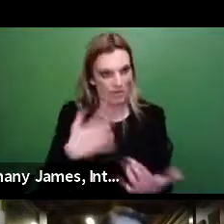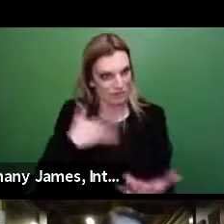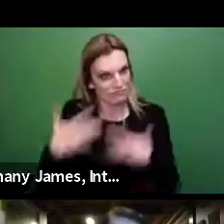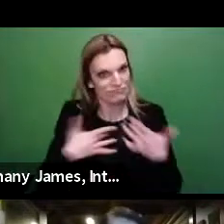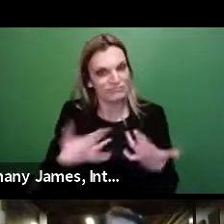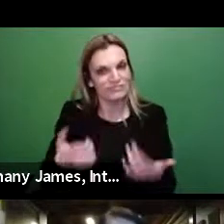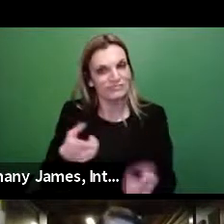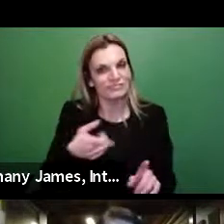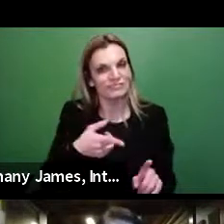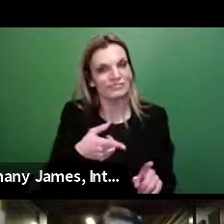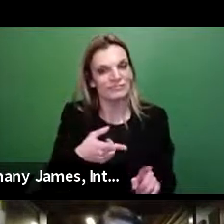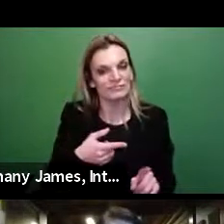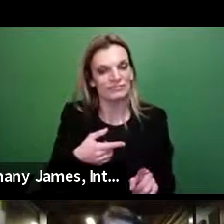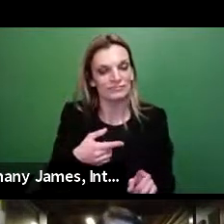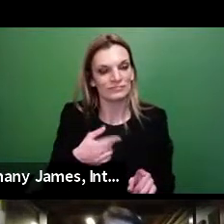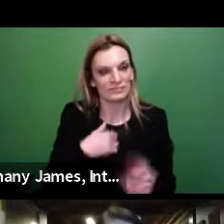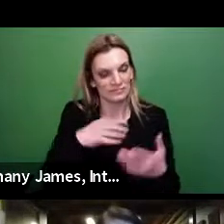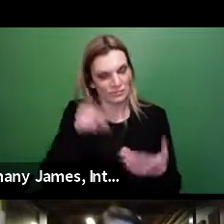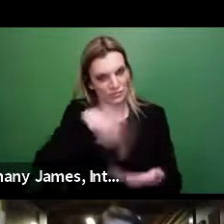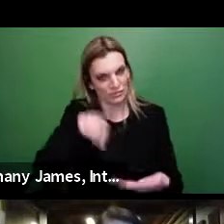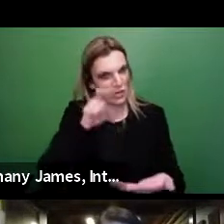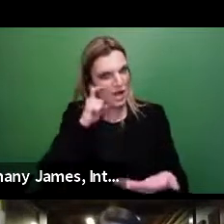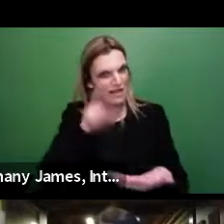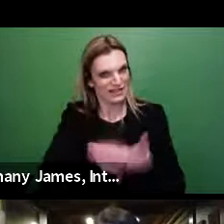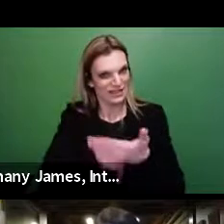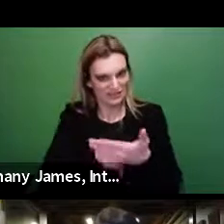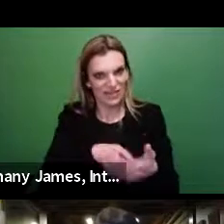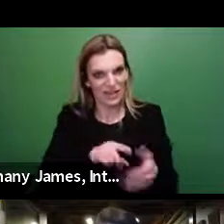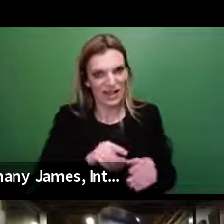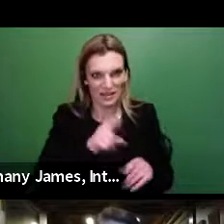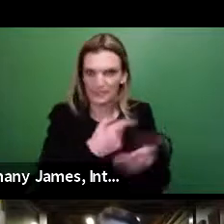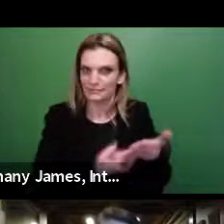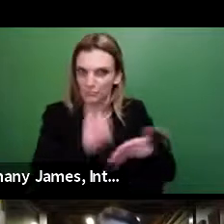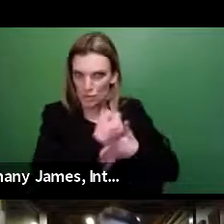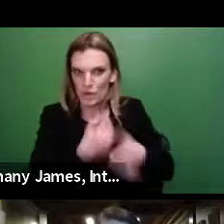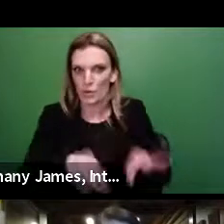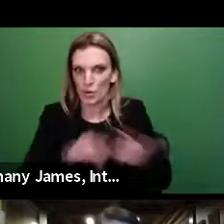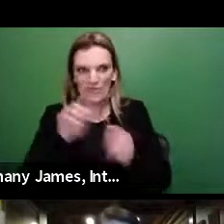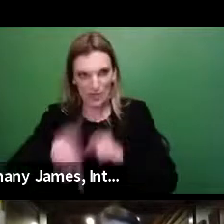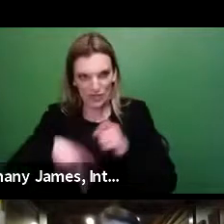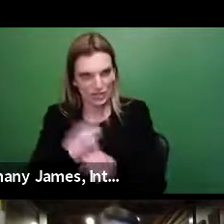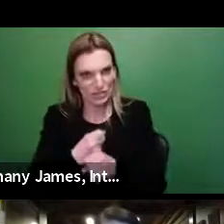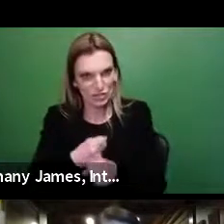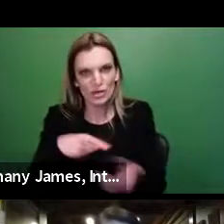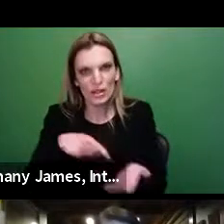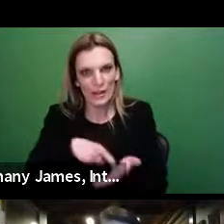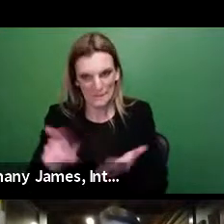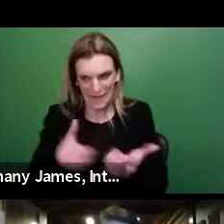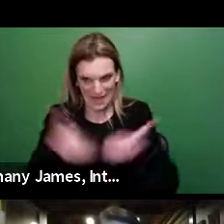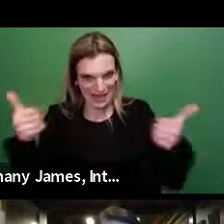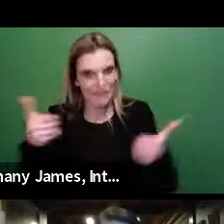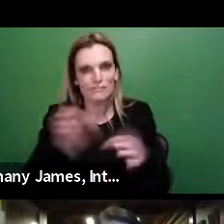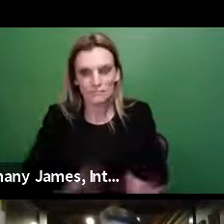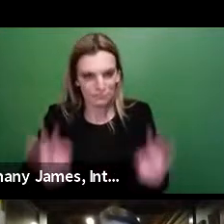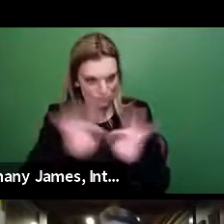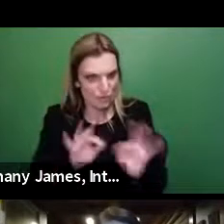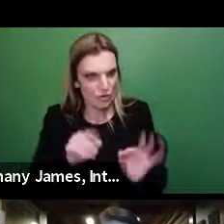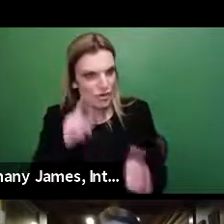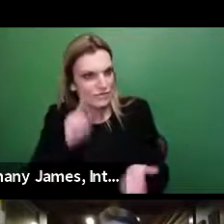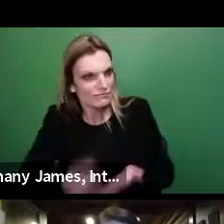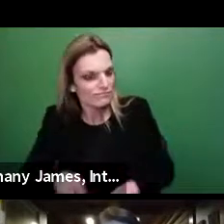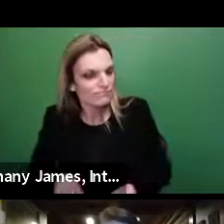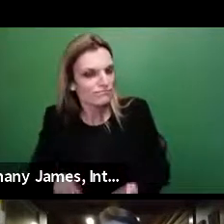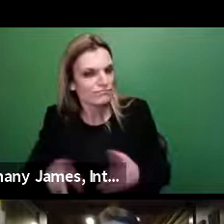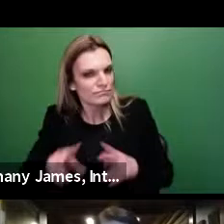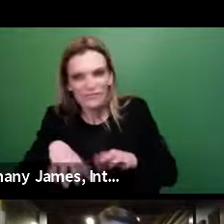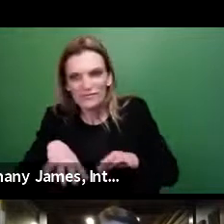Commission have identified those as priorities for this year on the gender pay gap. And the second thing I wanted to comment on